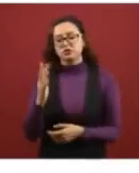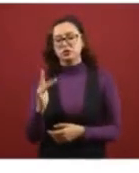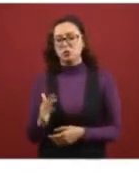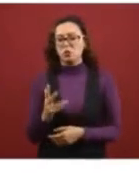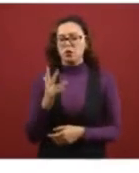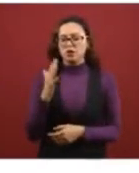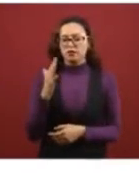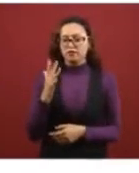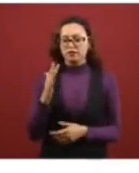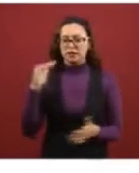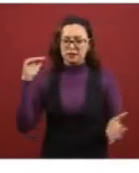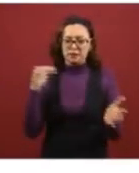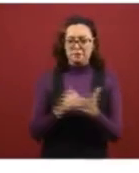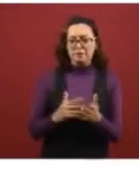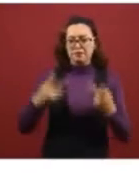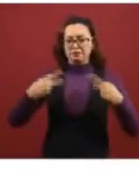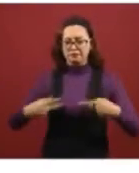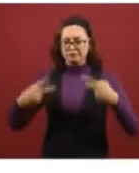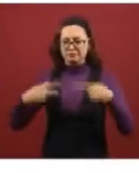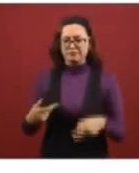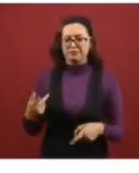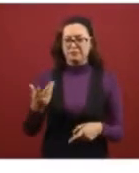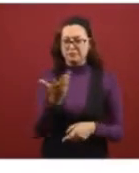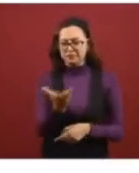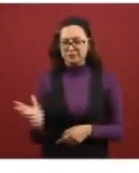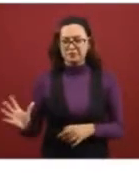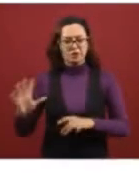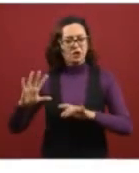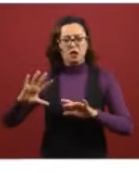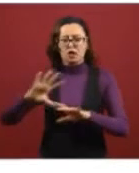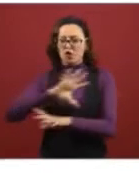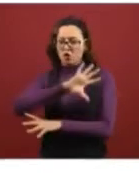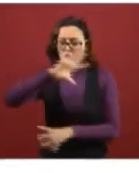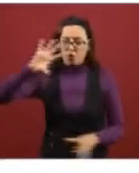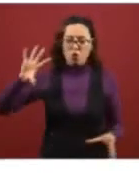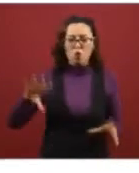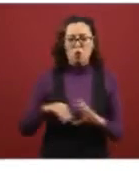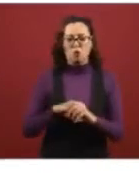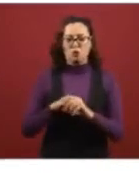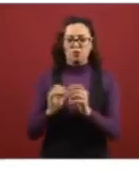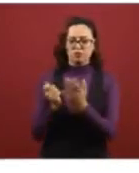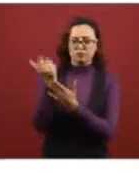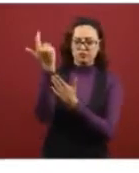55,235 beneficiarios para totalizar